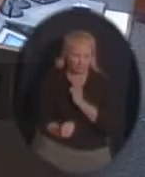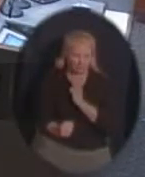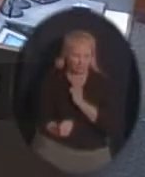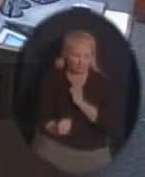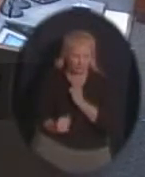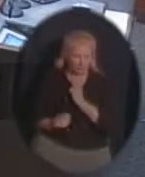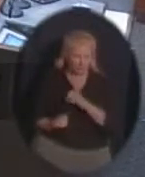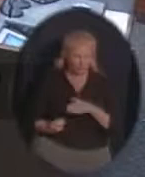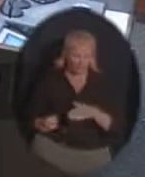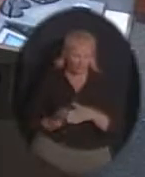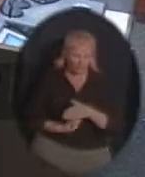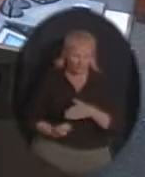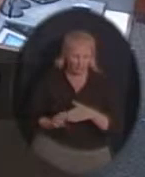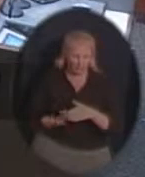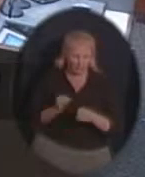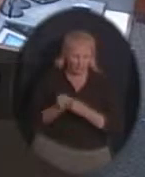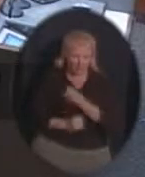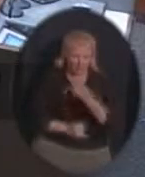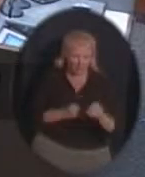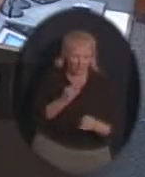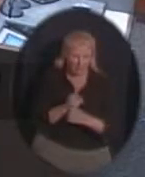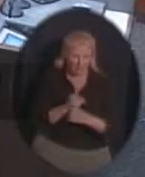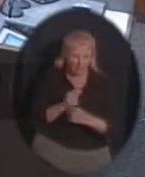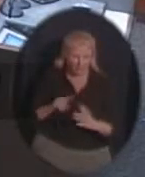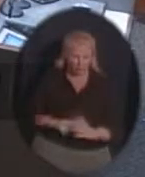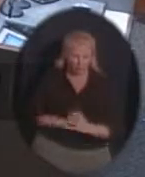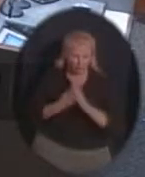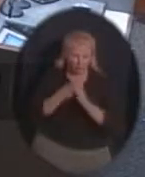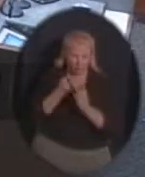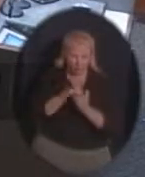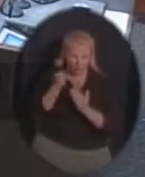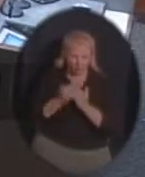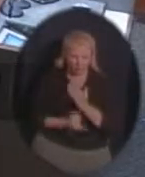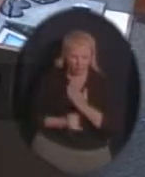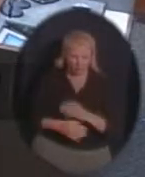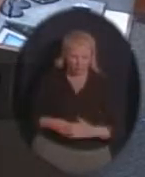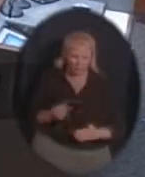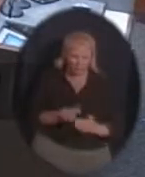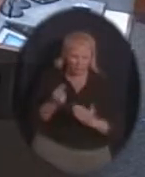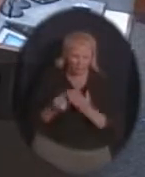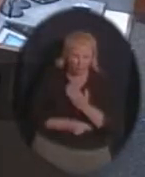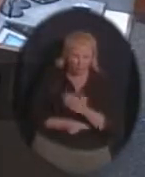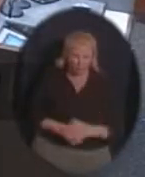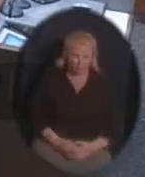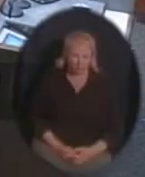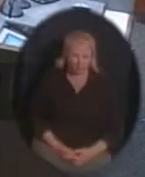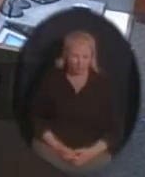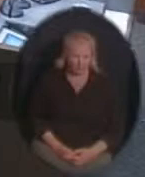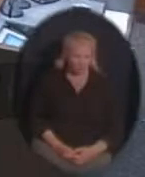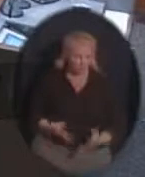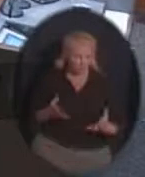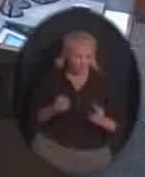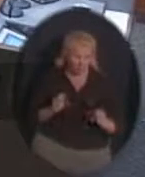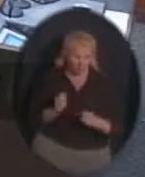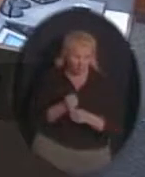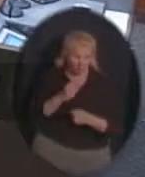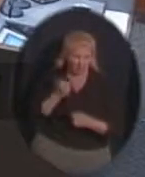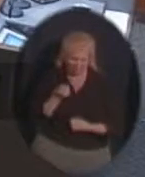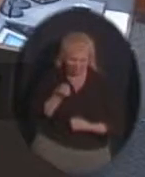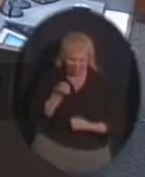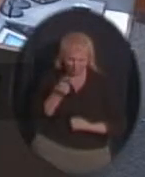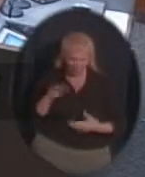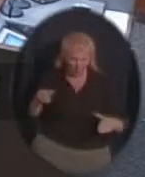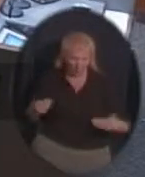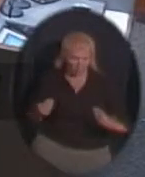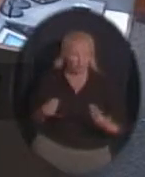Elementary International Language Pilot Program. Dr. All, you want to make a couple introductory comments? And I think that Dr. Manikowski,